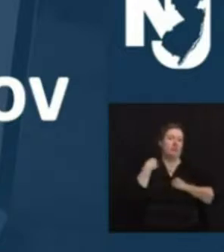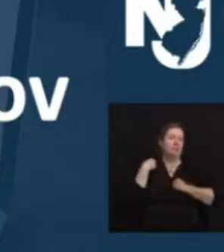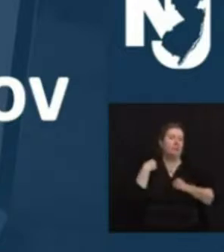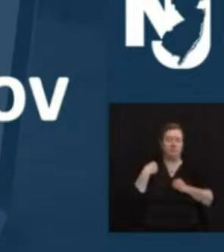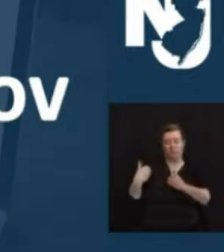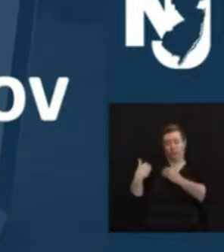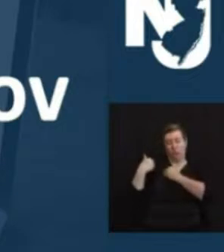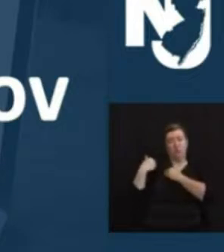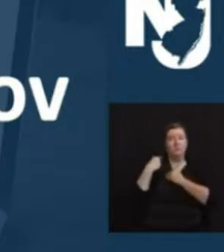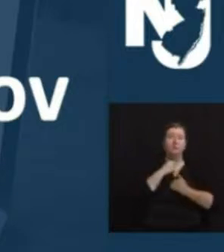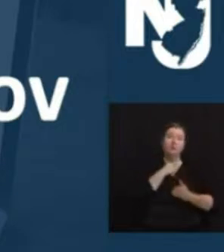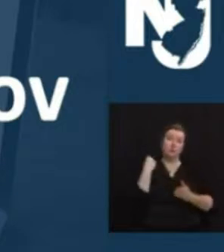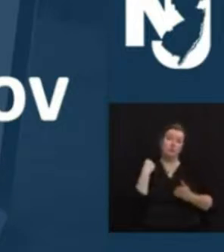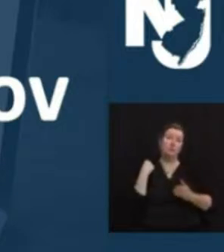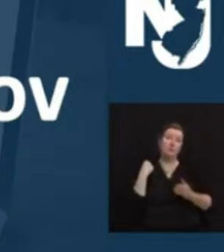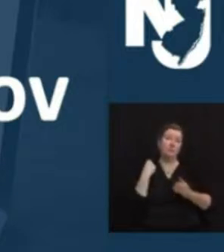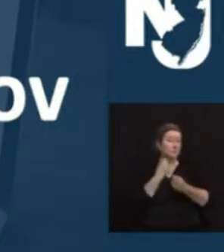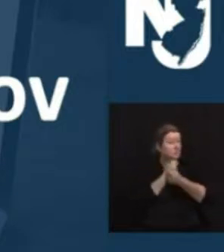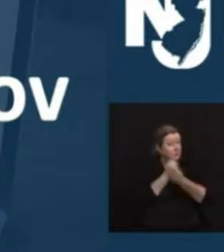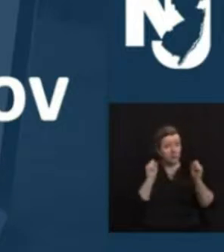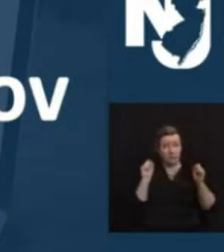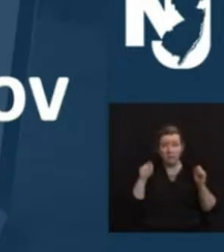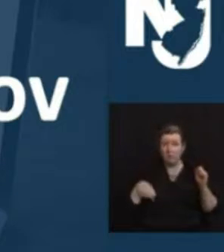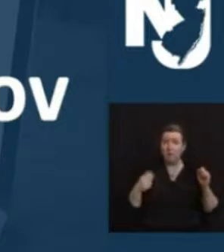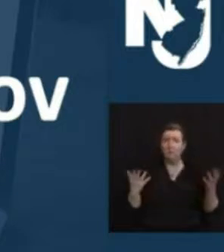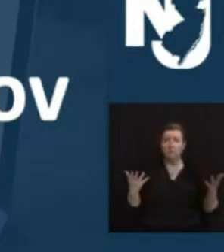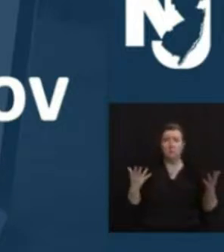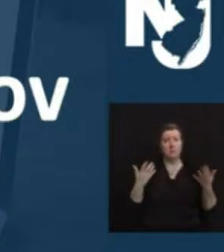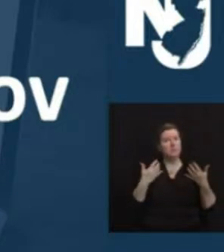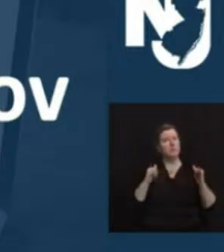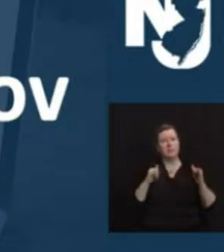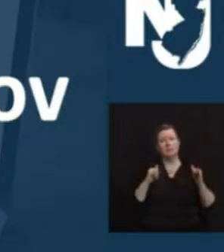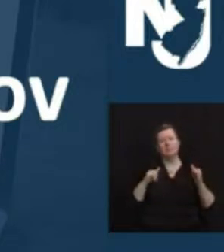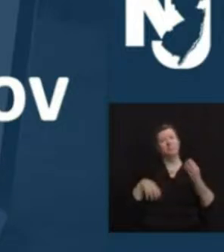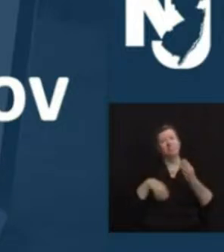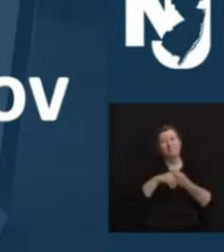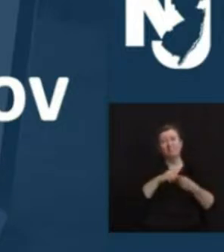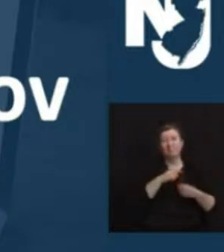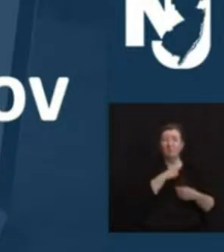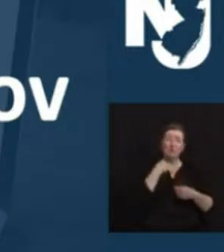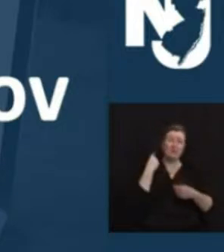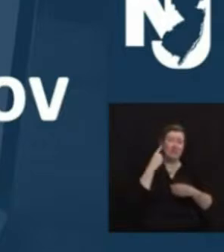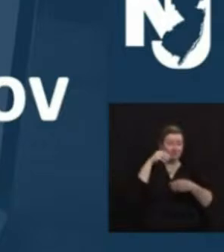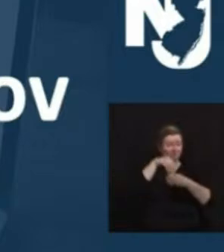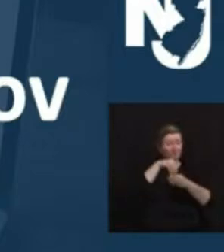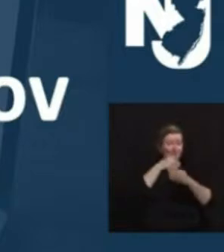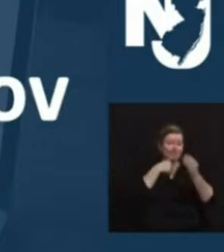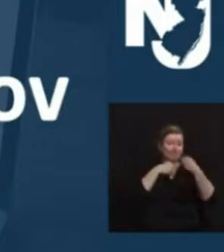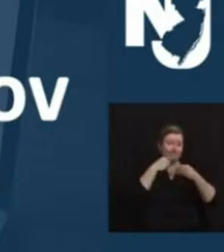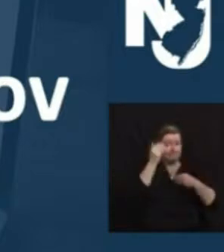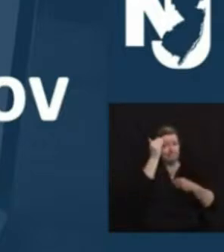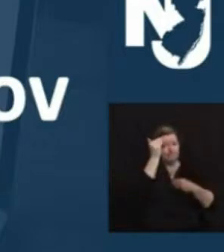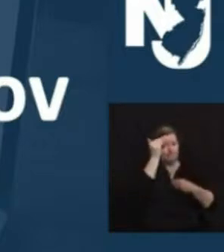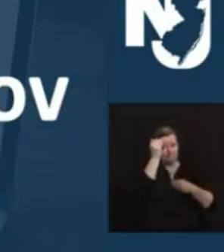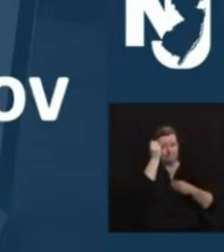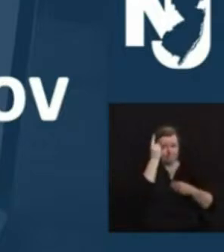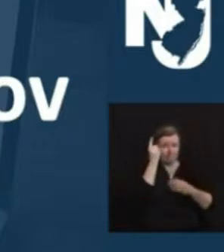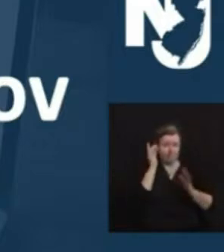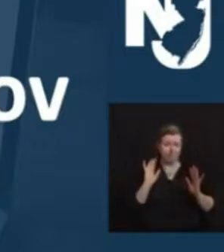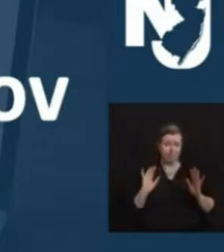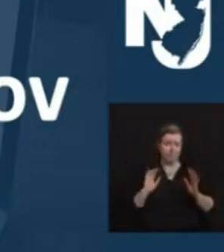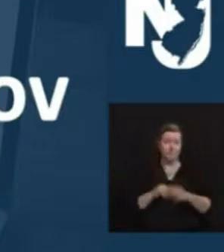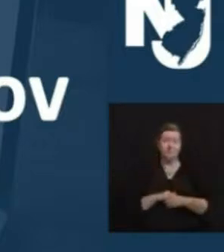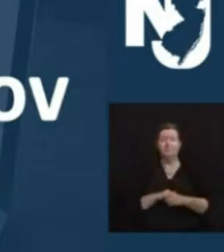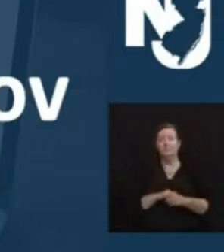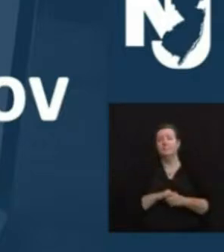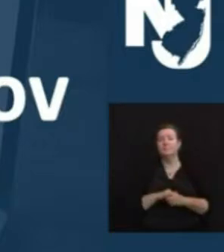be safely taken, but you are nonetheless taking on additional risk. Let's turn our efforts to end this pandemic so we